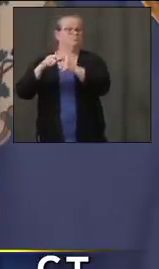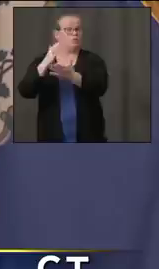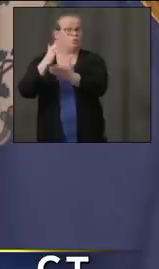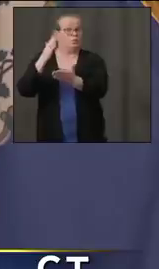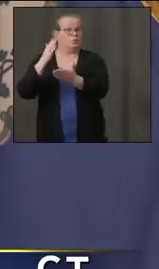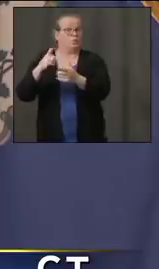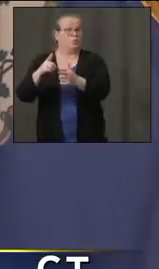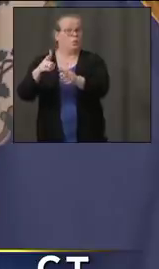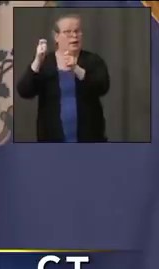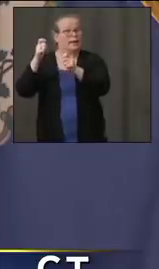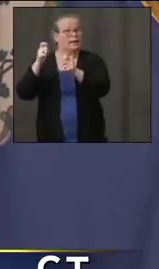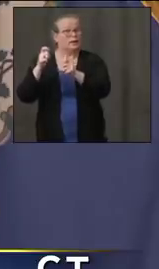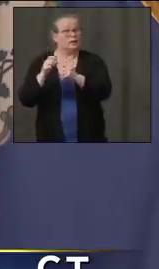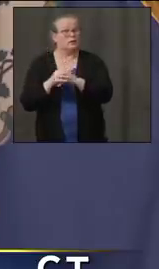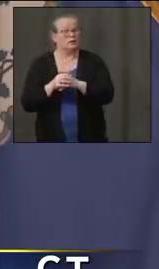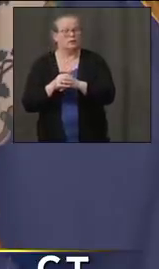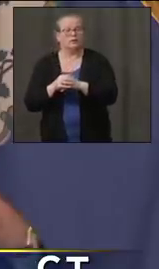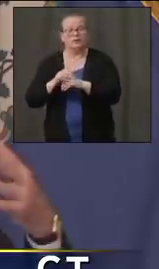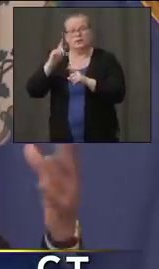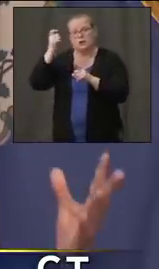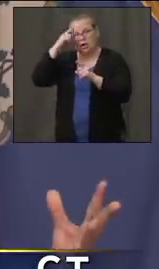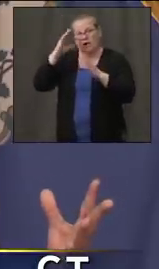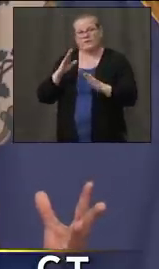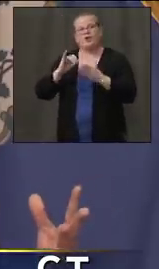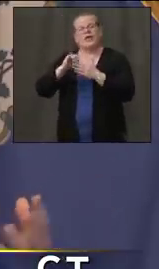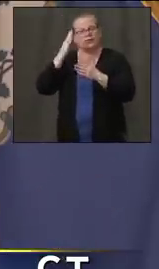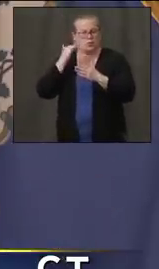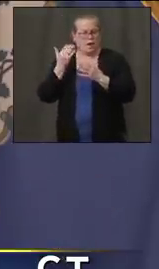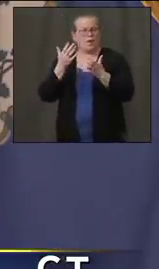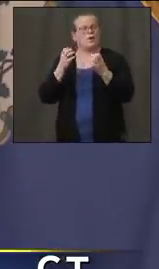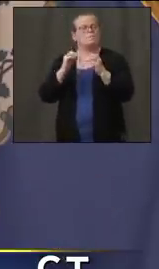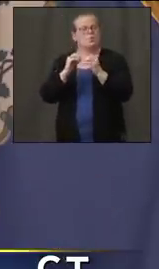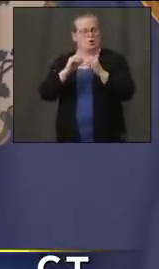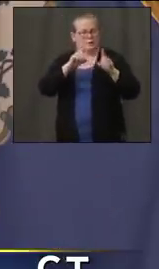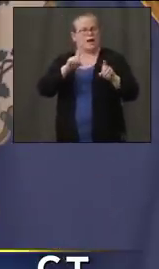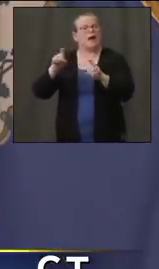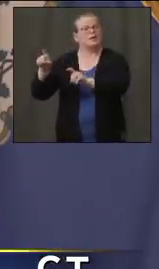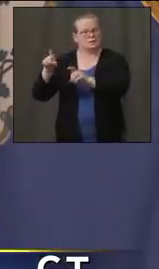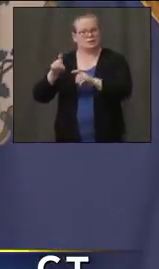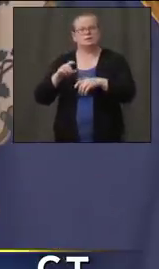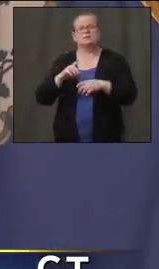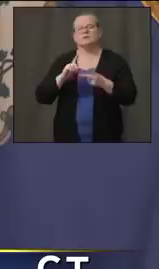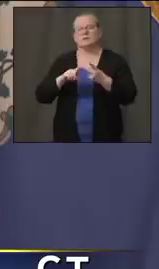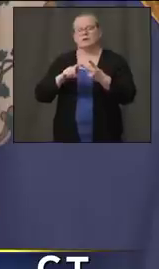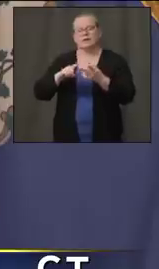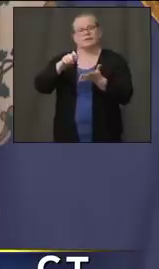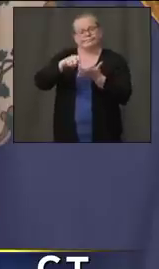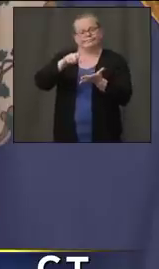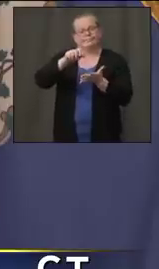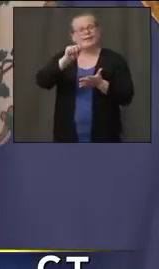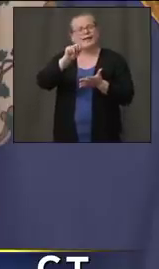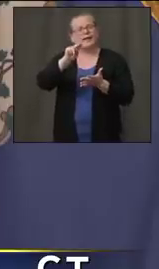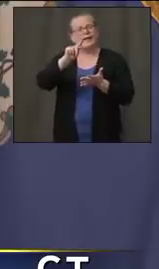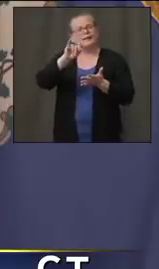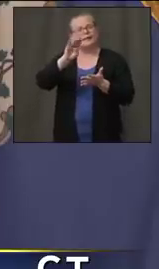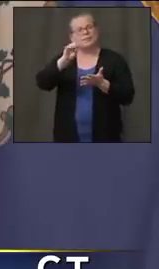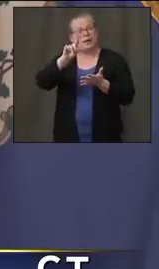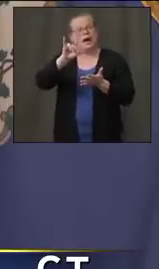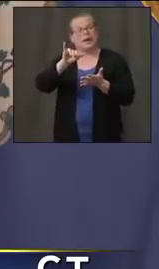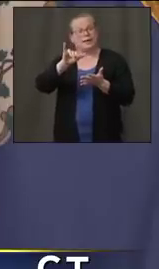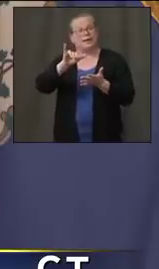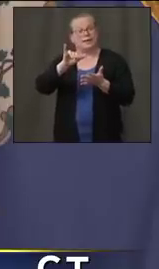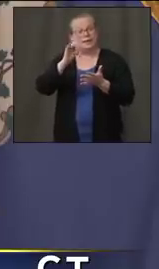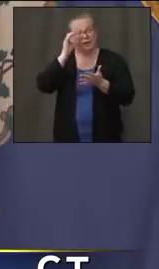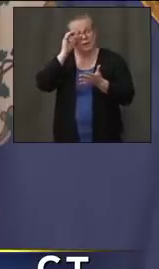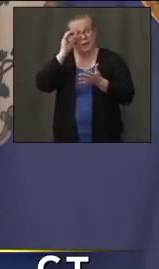and that's antibody testing so we can see in the general population what the infections are, as well as PCR. As